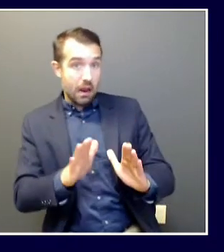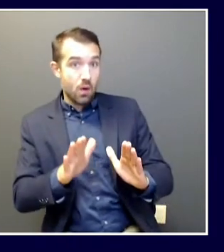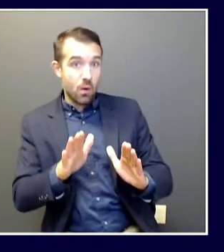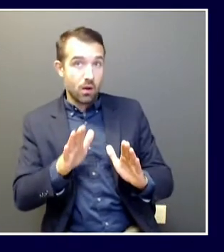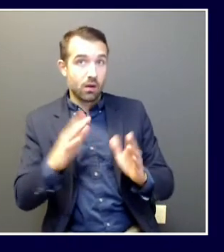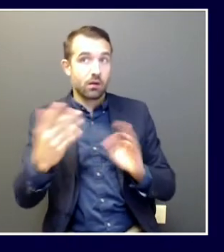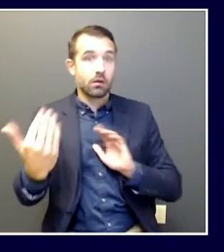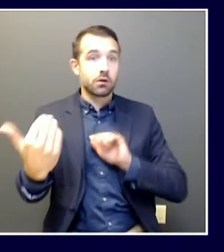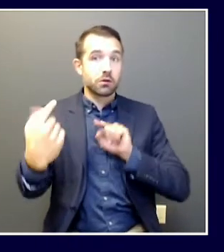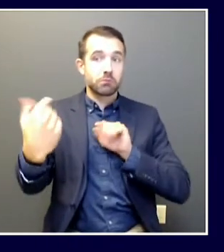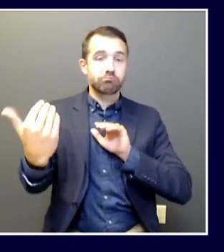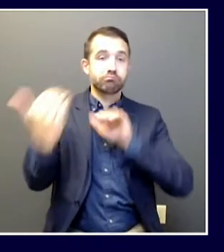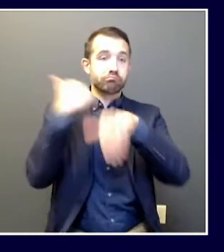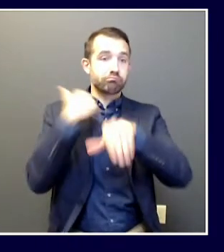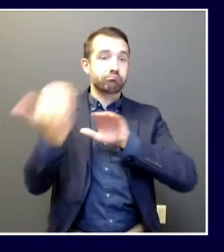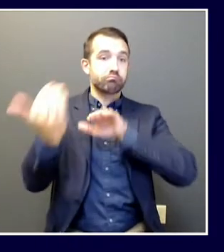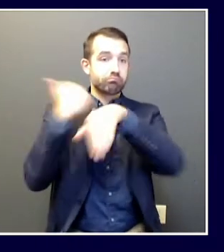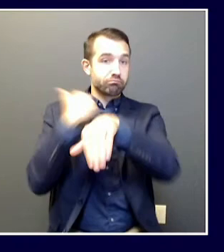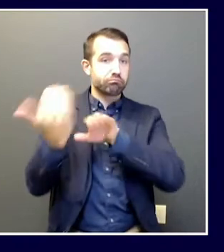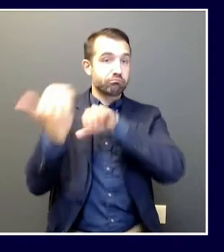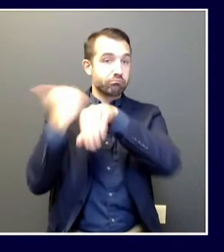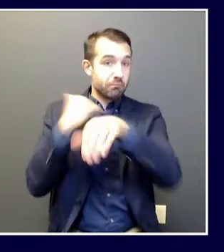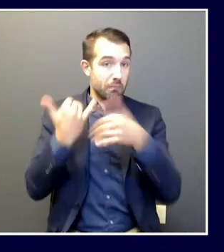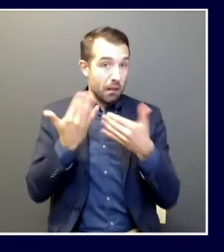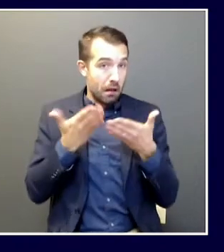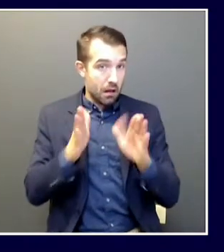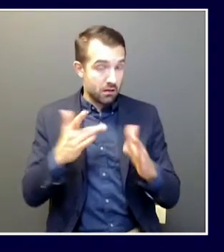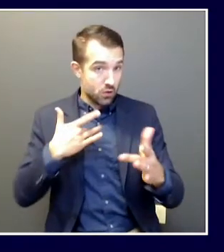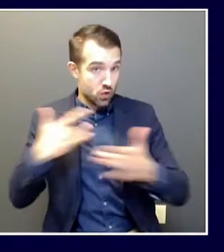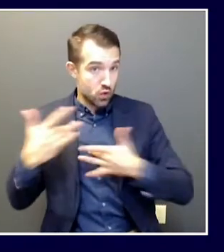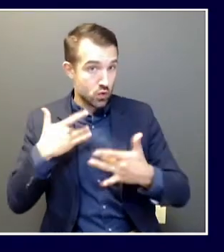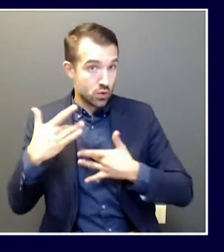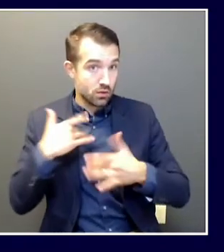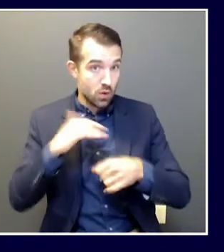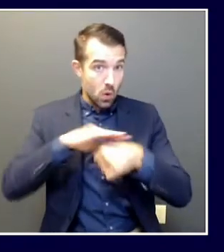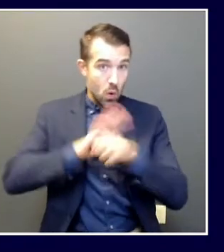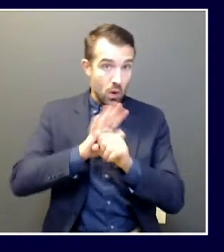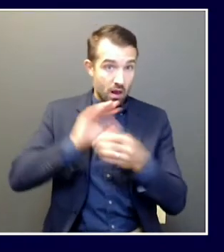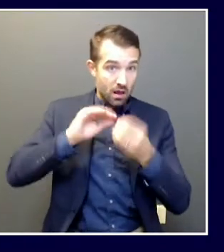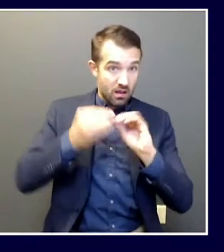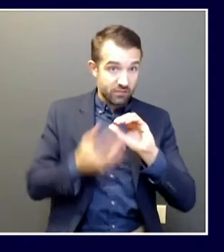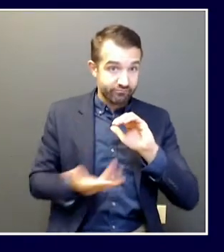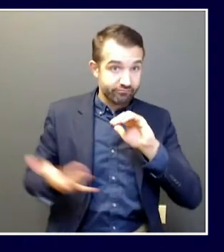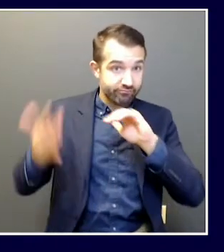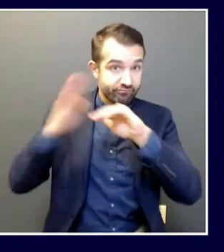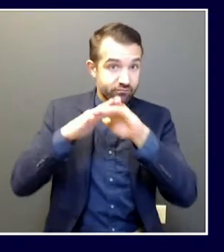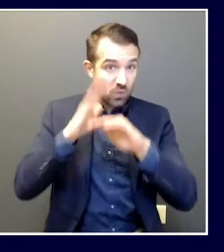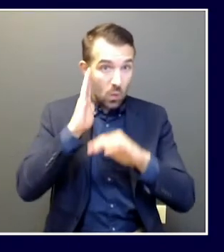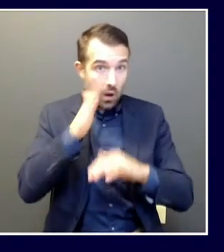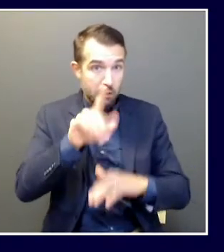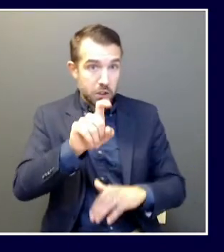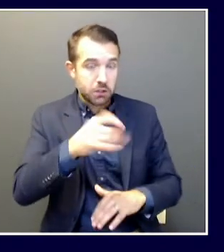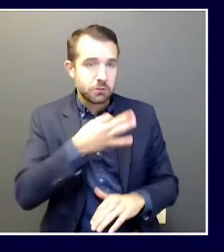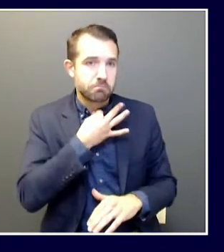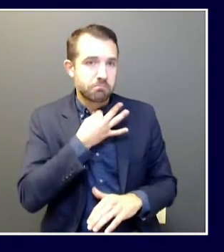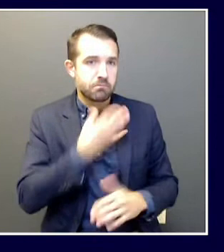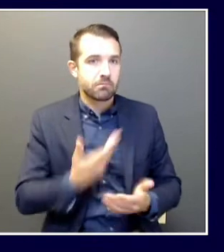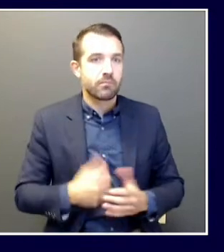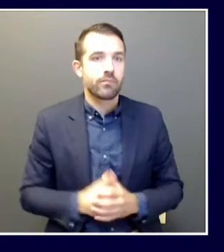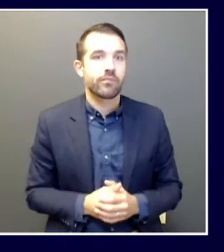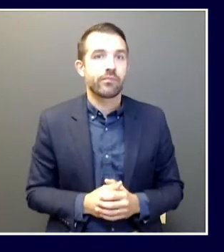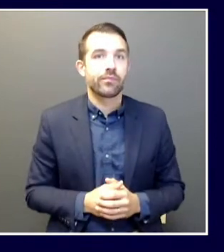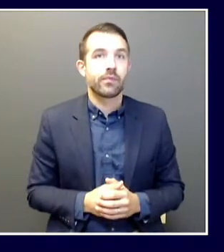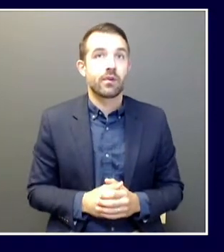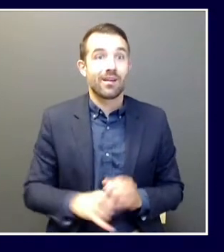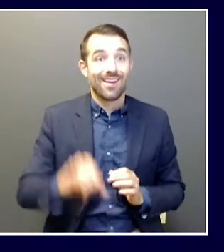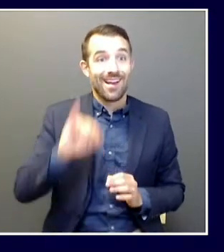concerned about an increase about potential cases? And will contact tracing of Canadian travelers, will that be